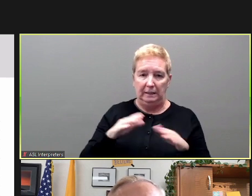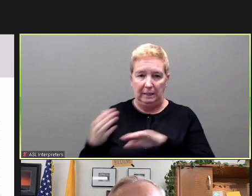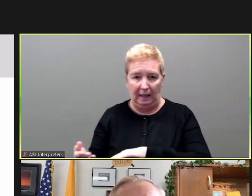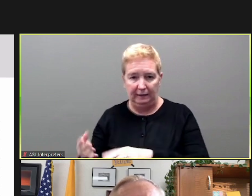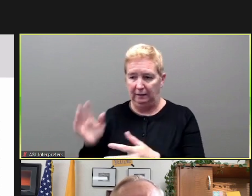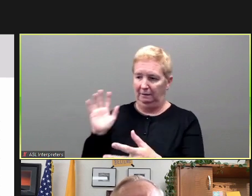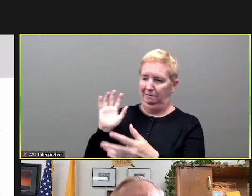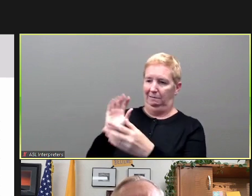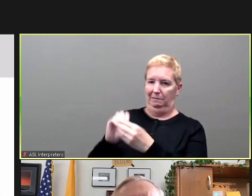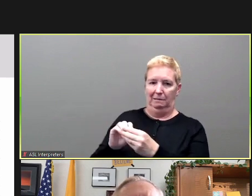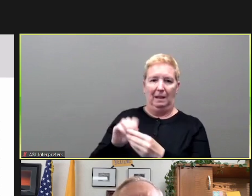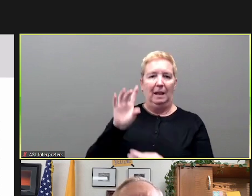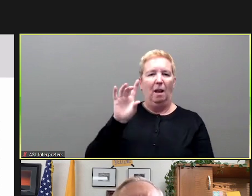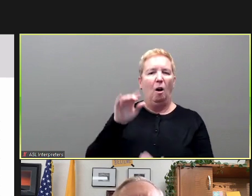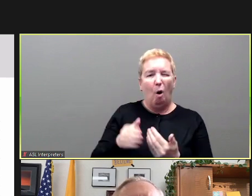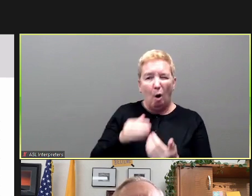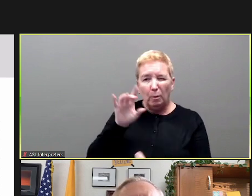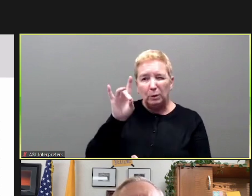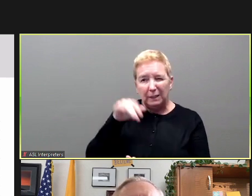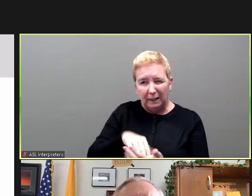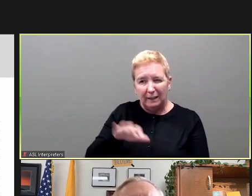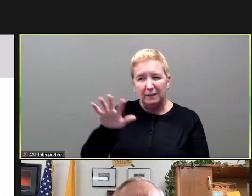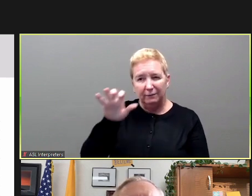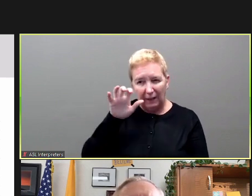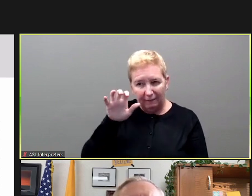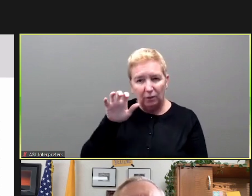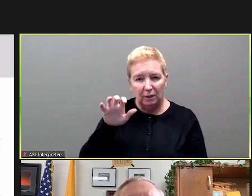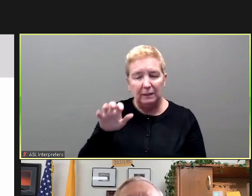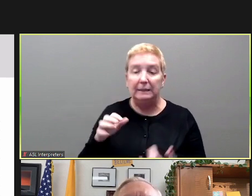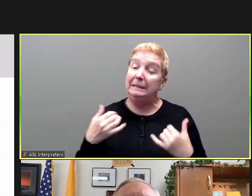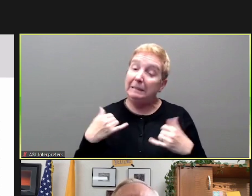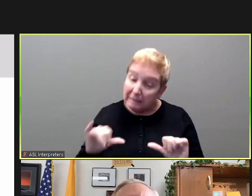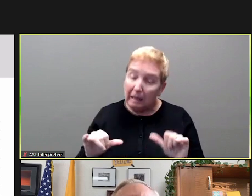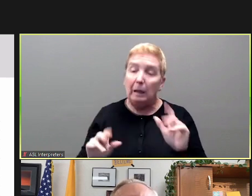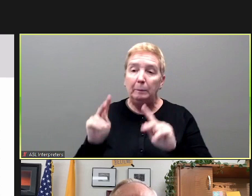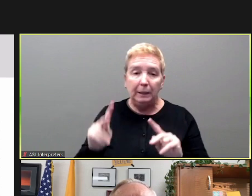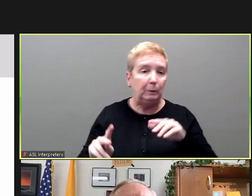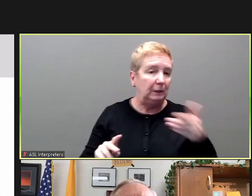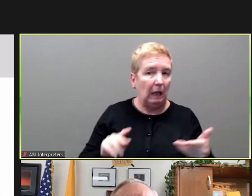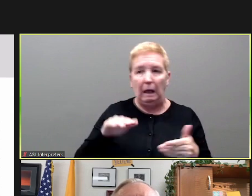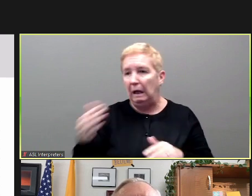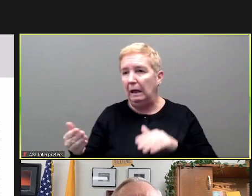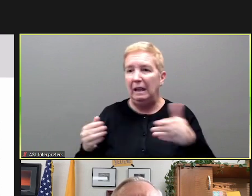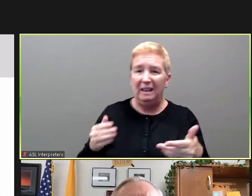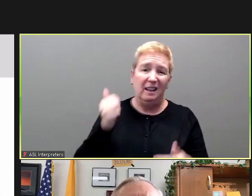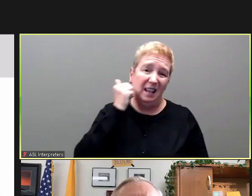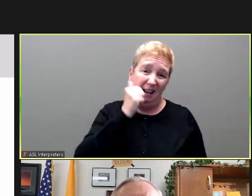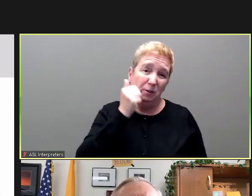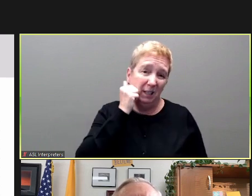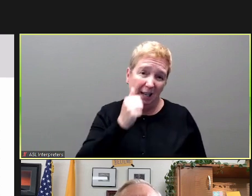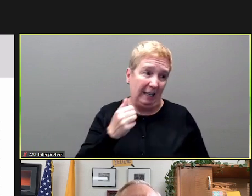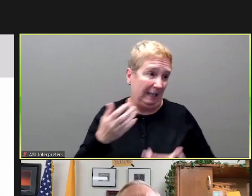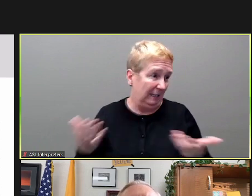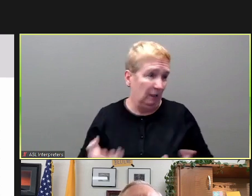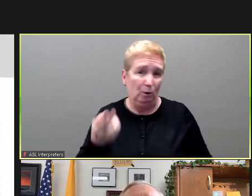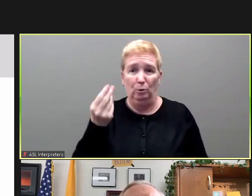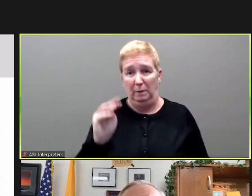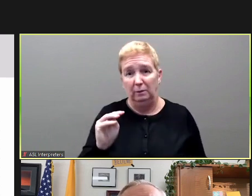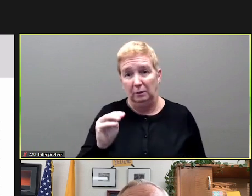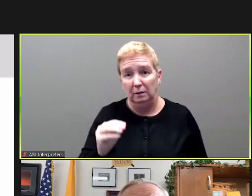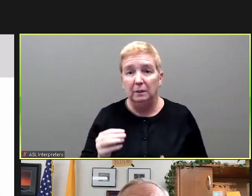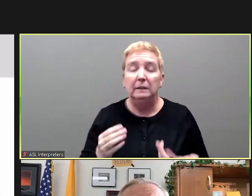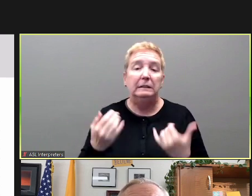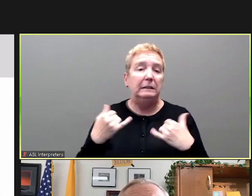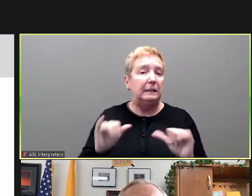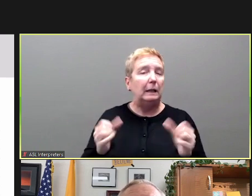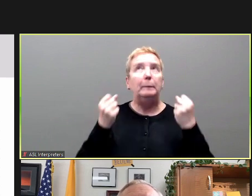approaching the 8,500 mark. We still have people dying almost every day from COVID in our state. There still are many